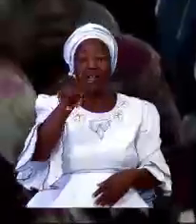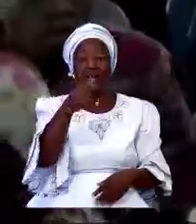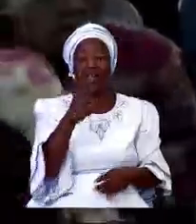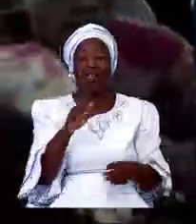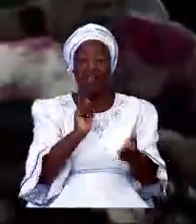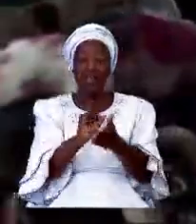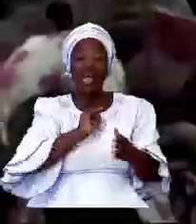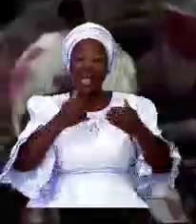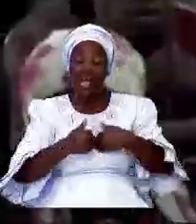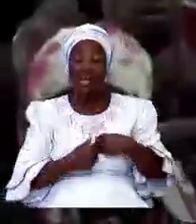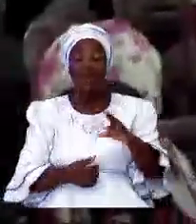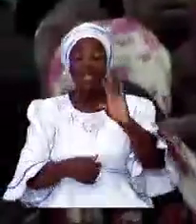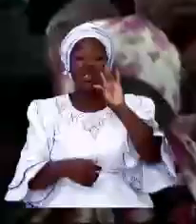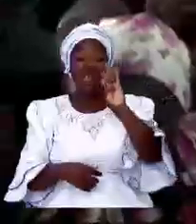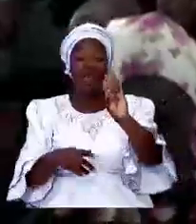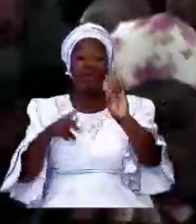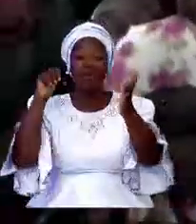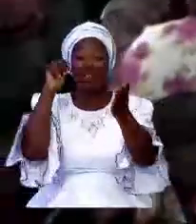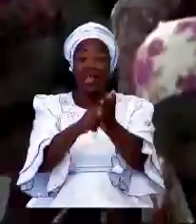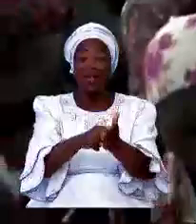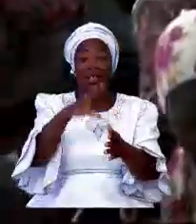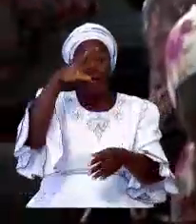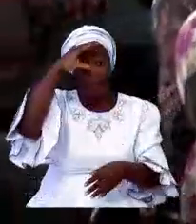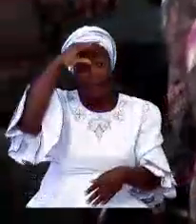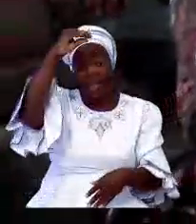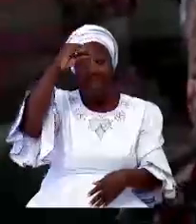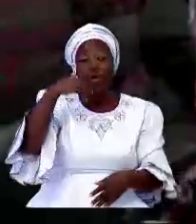But you know, God told Elijah, I have